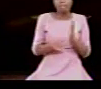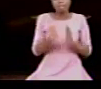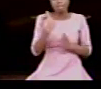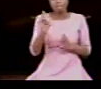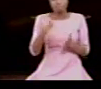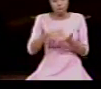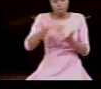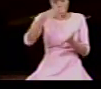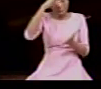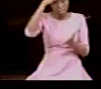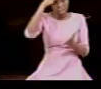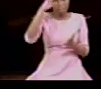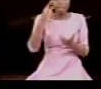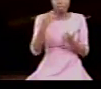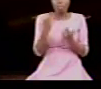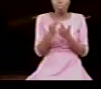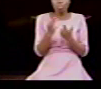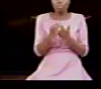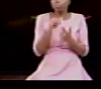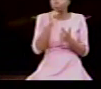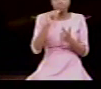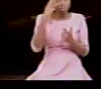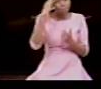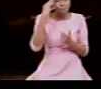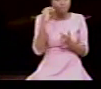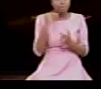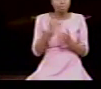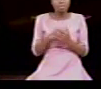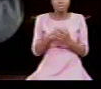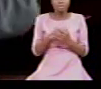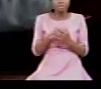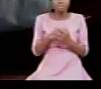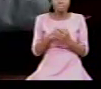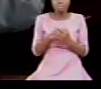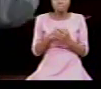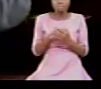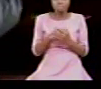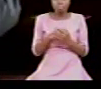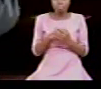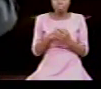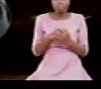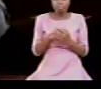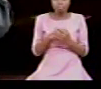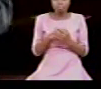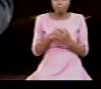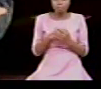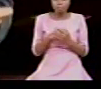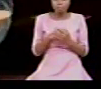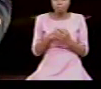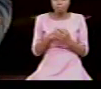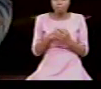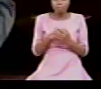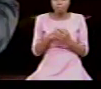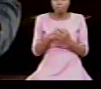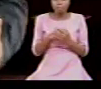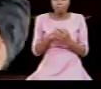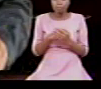the word, not by experience. Look at the rich man in Luke 16. He learned by experience, he's in hell